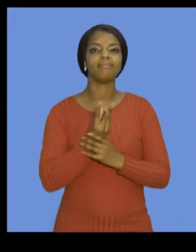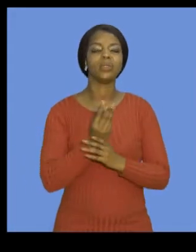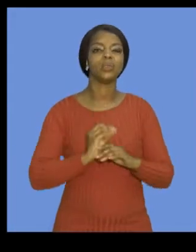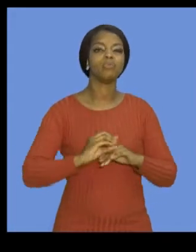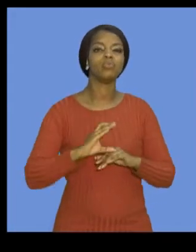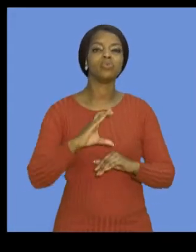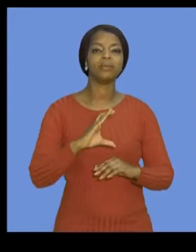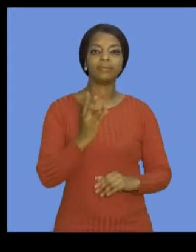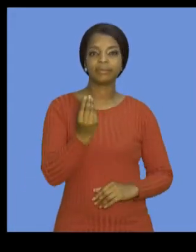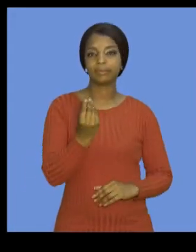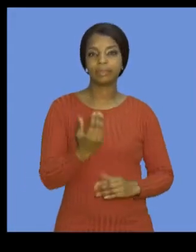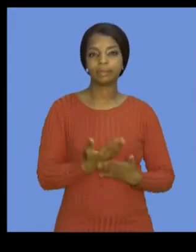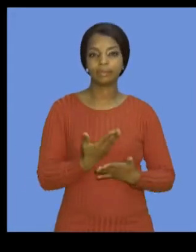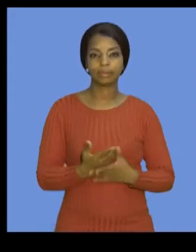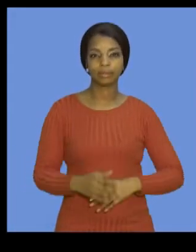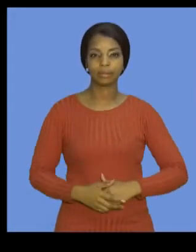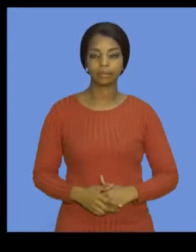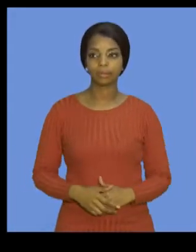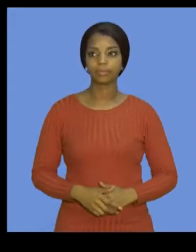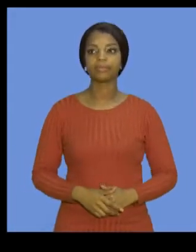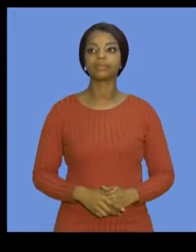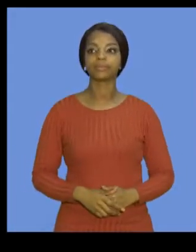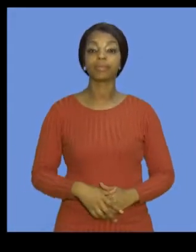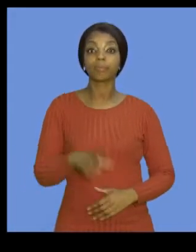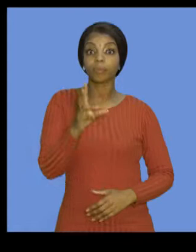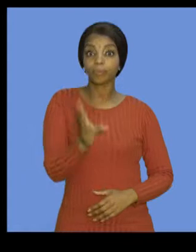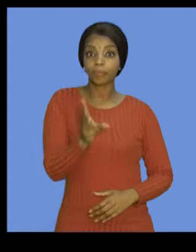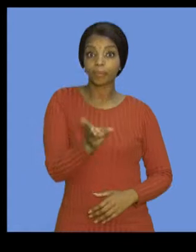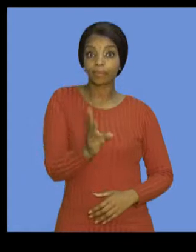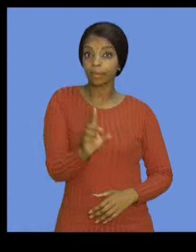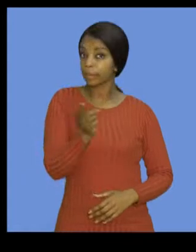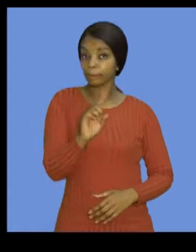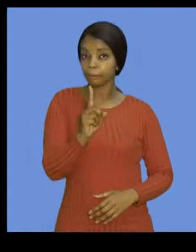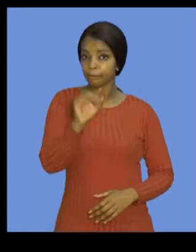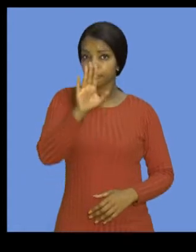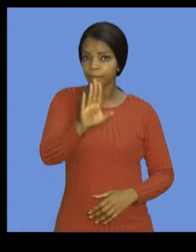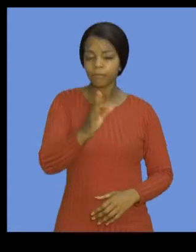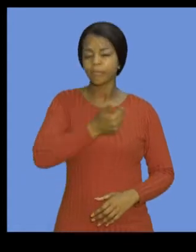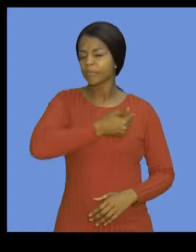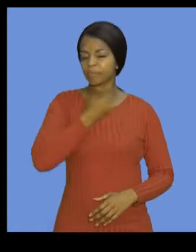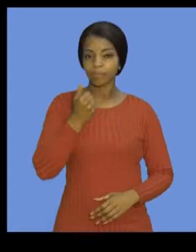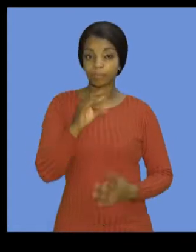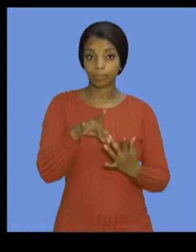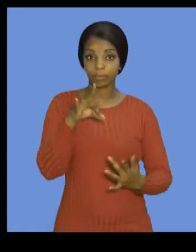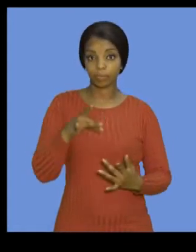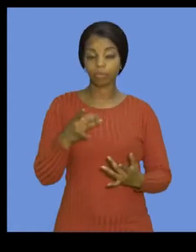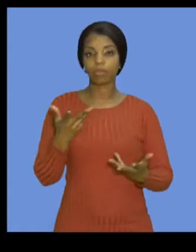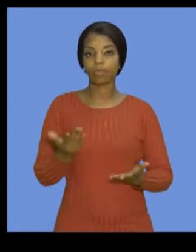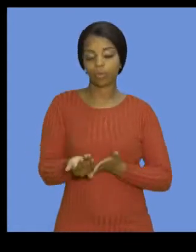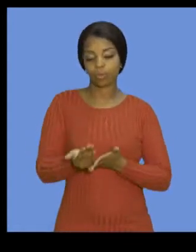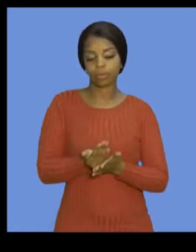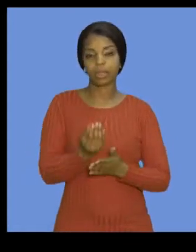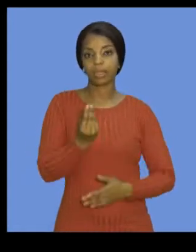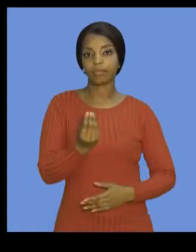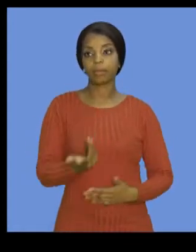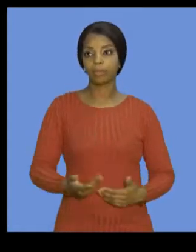they live happily ever after. And then also, what has been your best choice of saving money? So let's say you